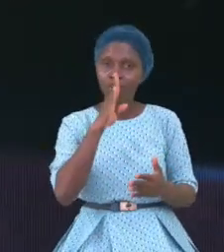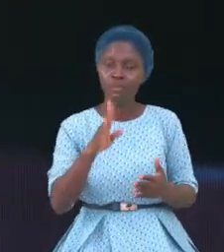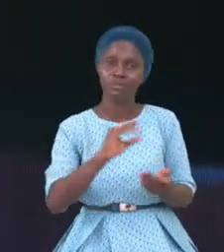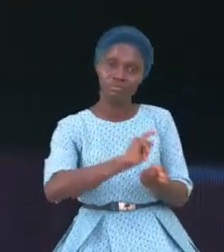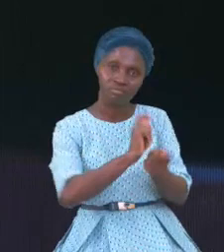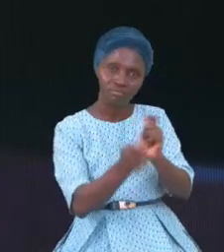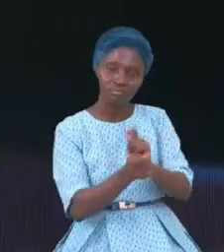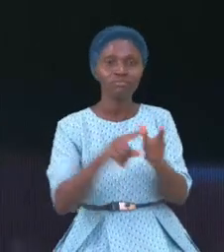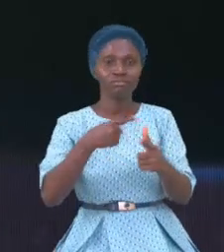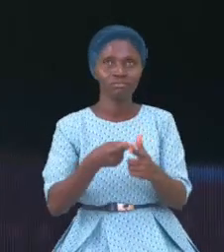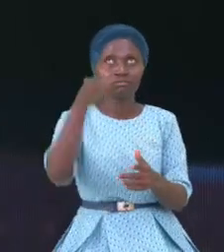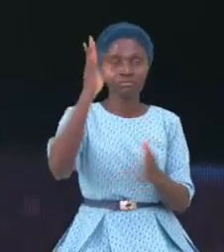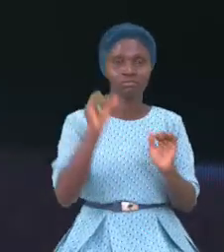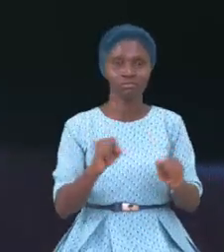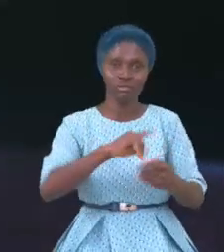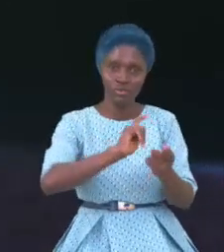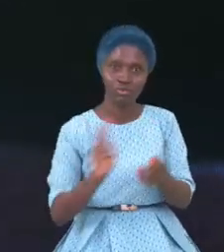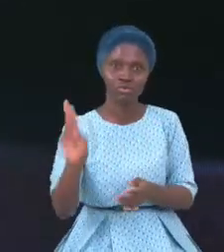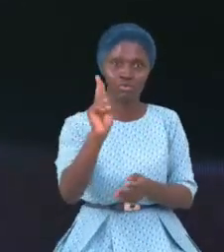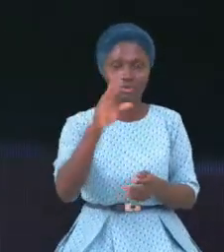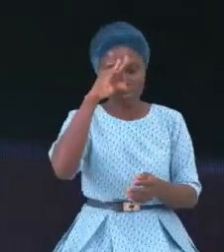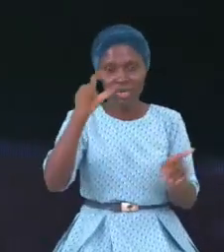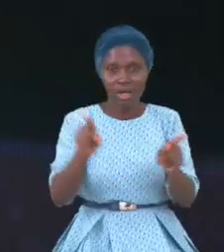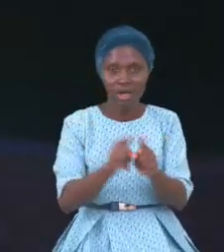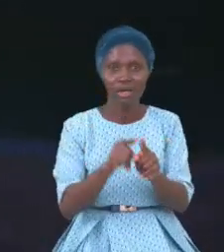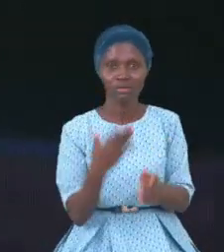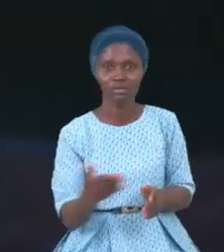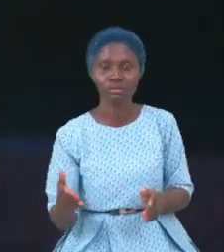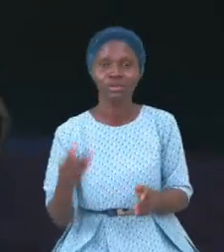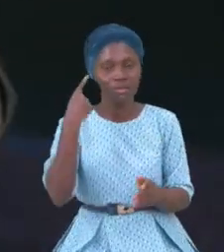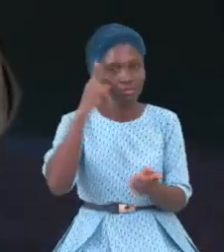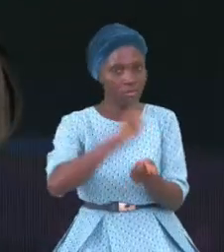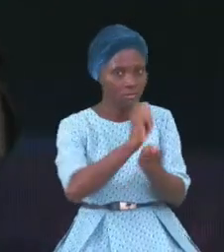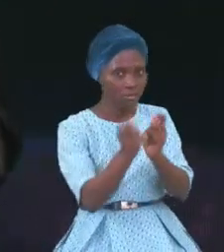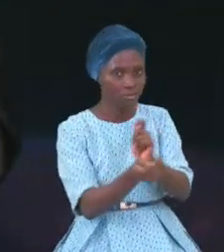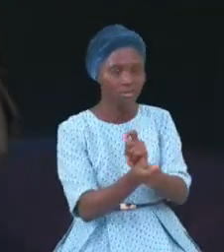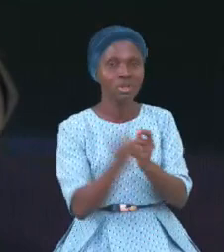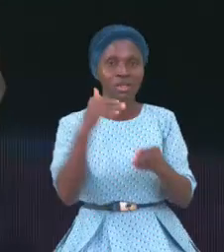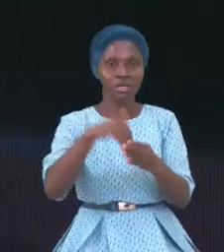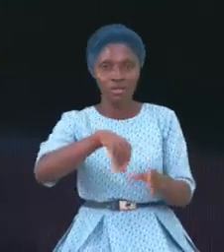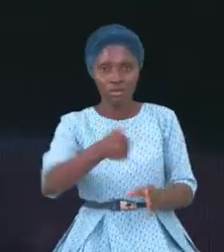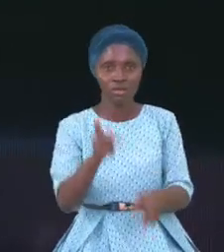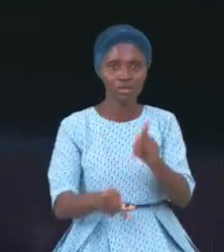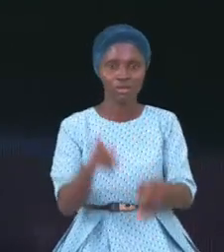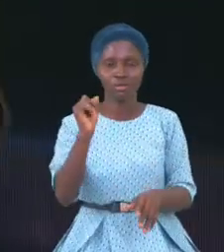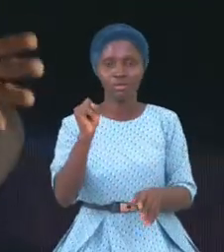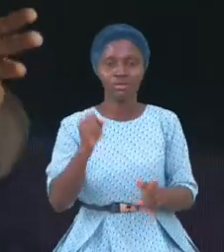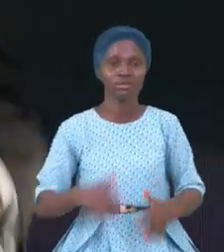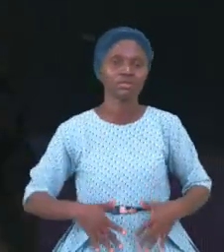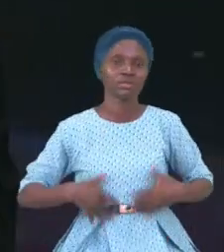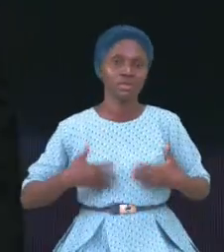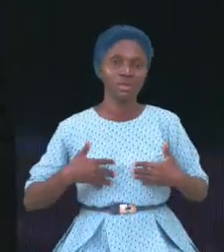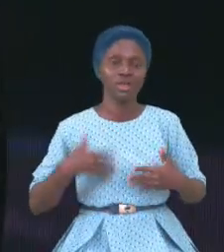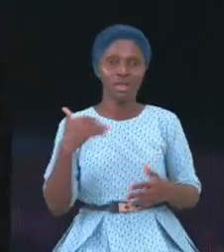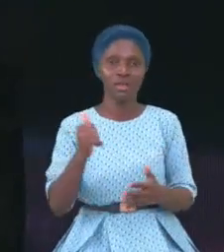him as an instrument of transformation in other people's lives, the divinely transformed